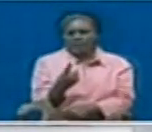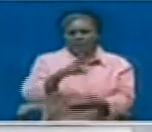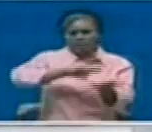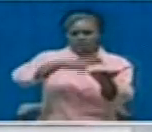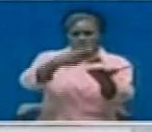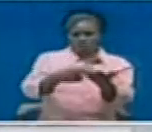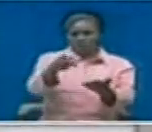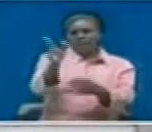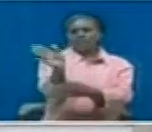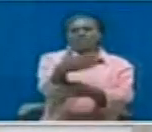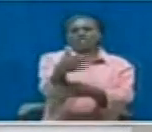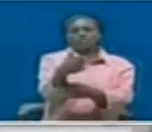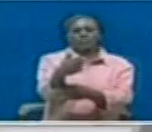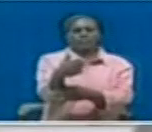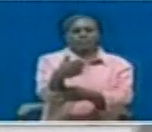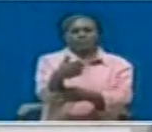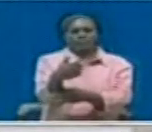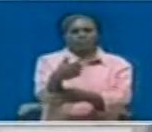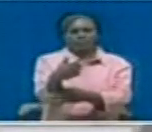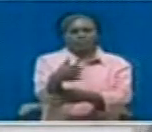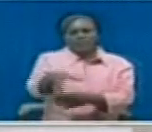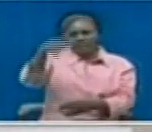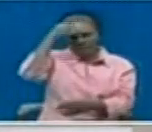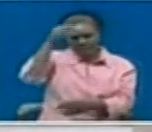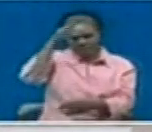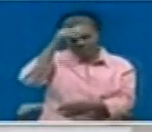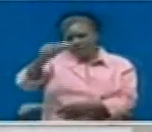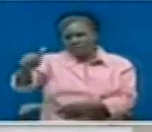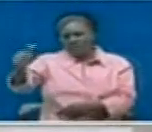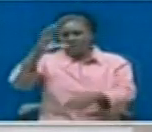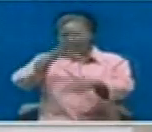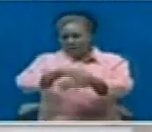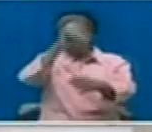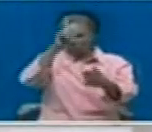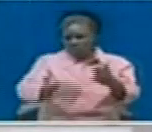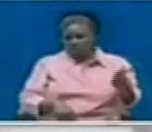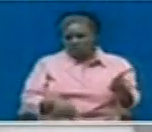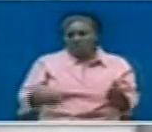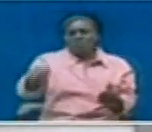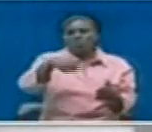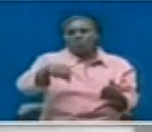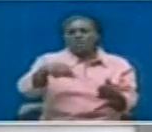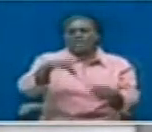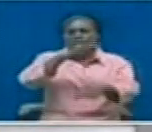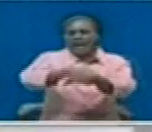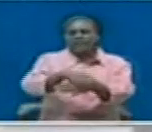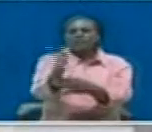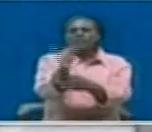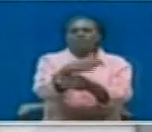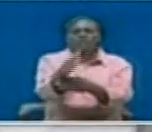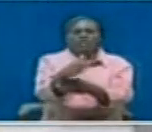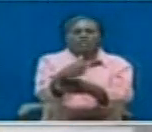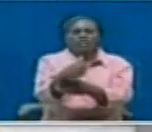resources, that's the fish. Elimu nyingine ambayo pia tuliweza kupata ni kwamba tusiwe tukivua penye